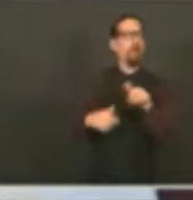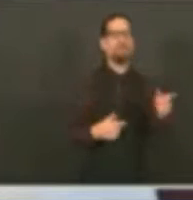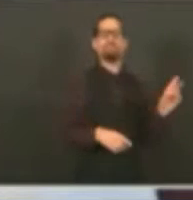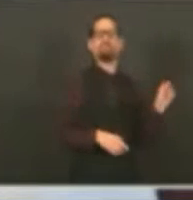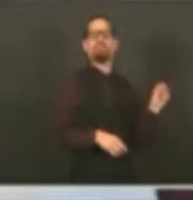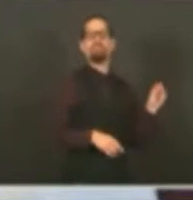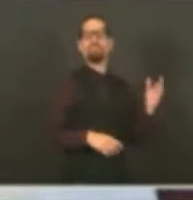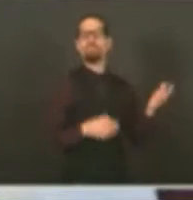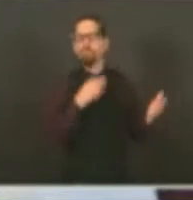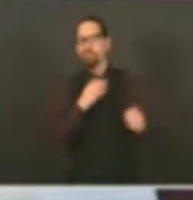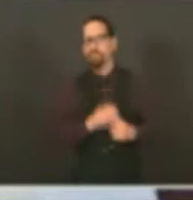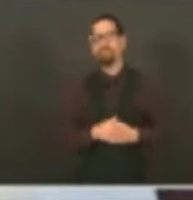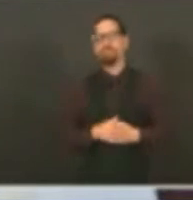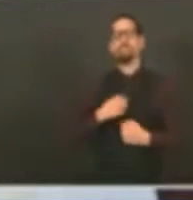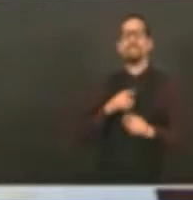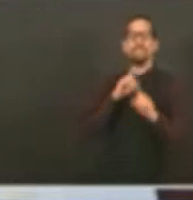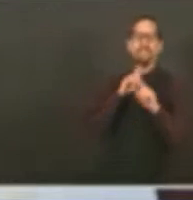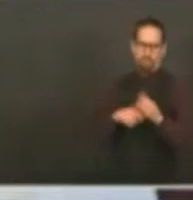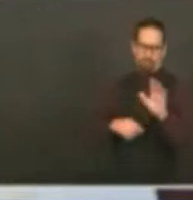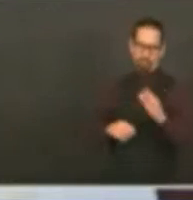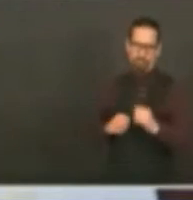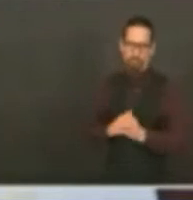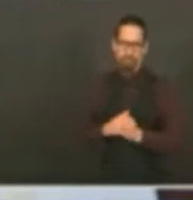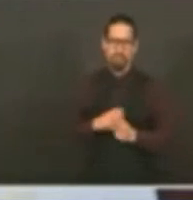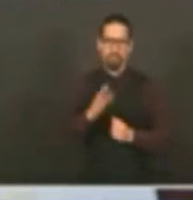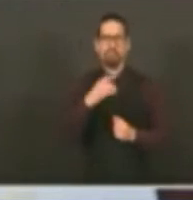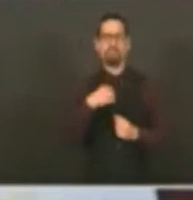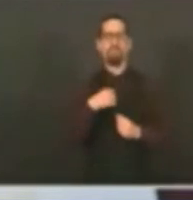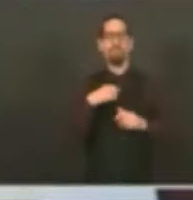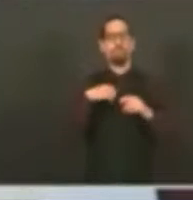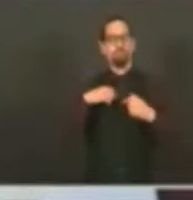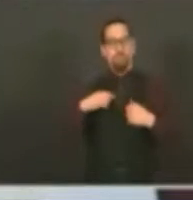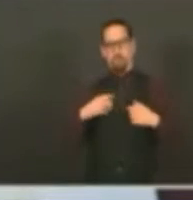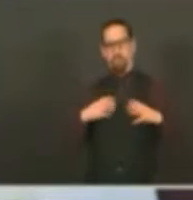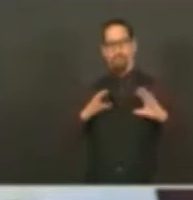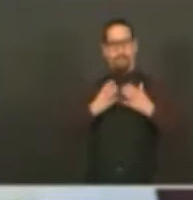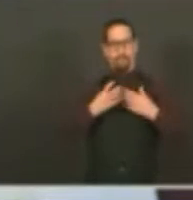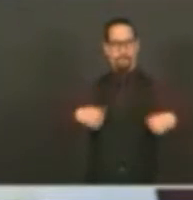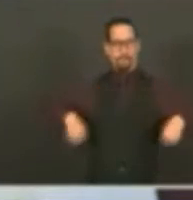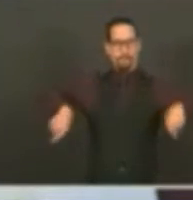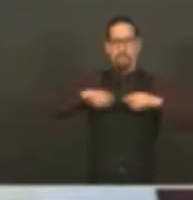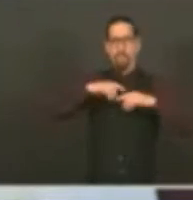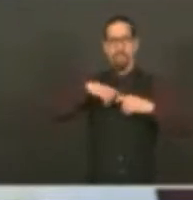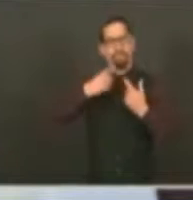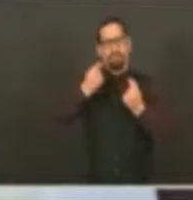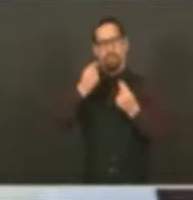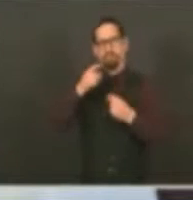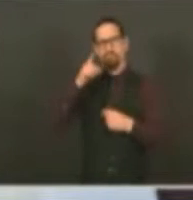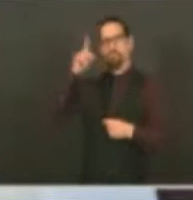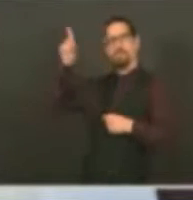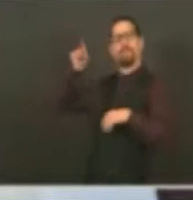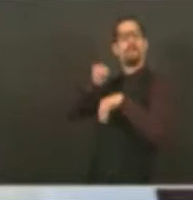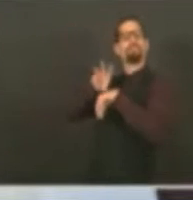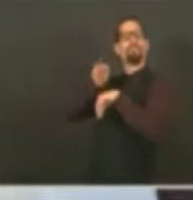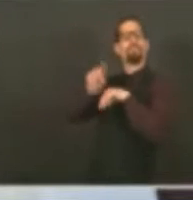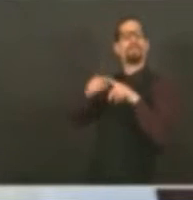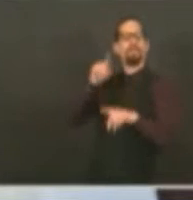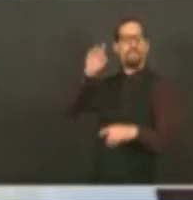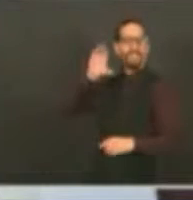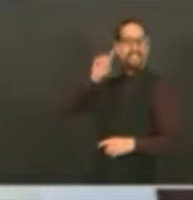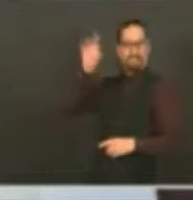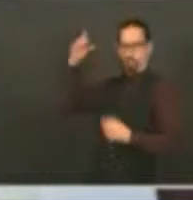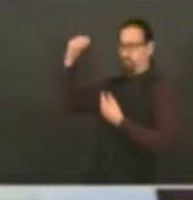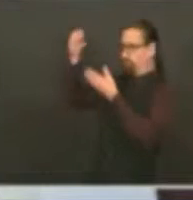our decisions are a balance. It's based on guidance that we've received, but it's also based on our own local data and